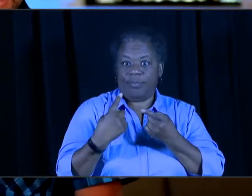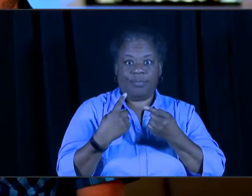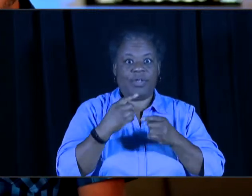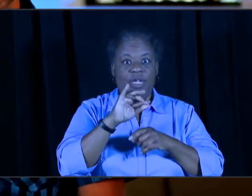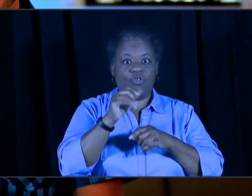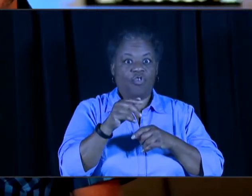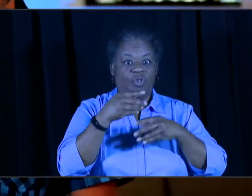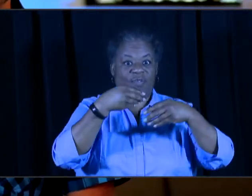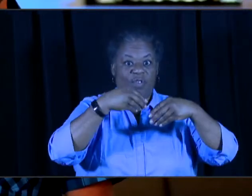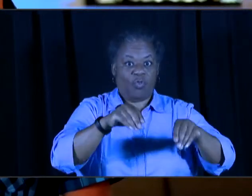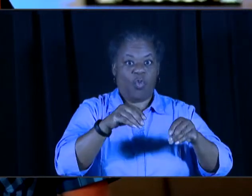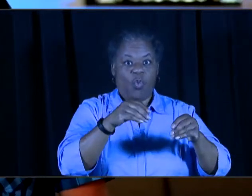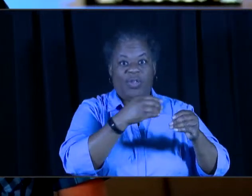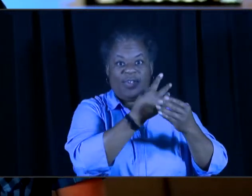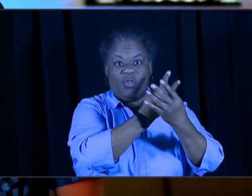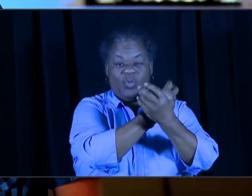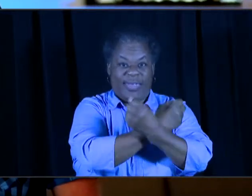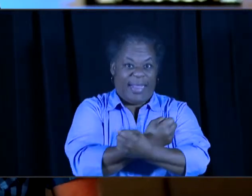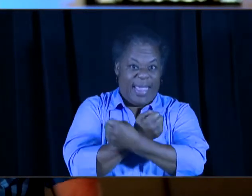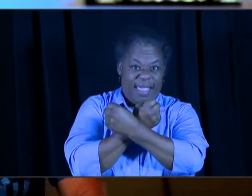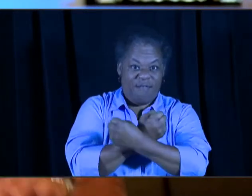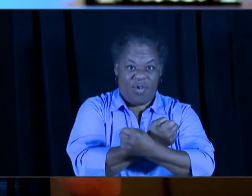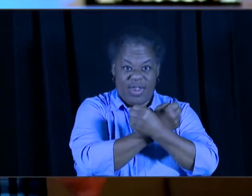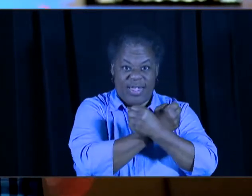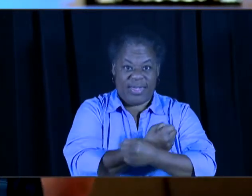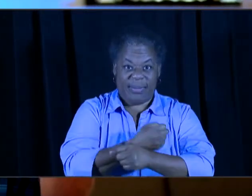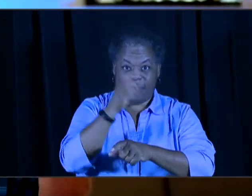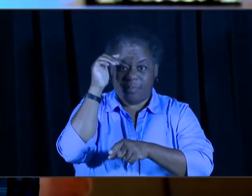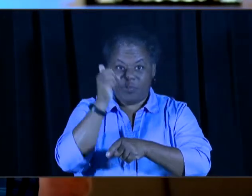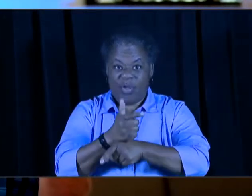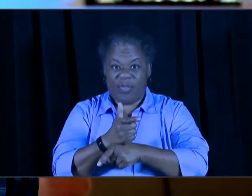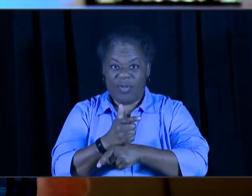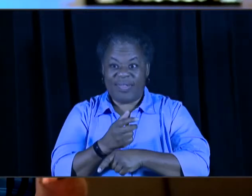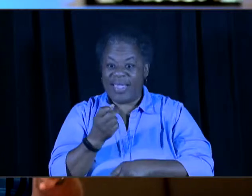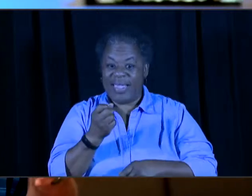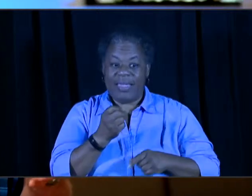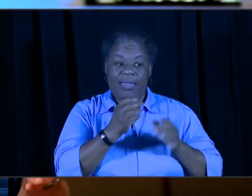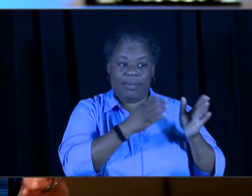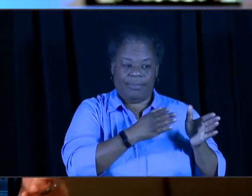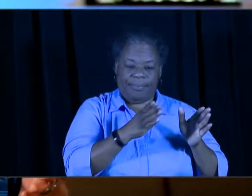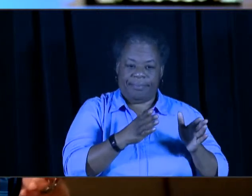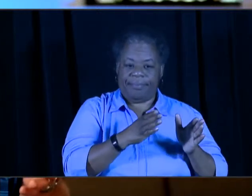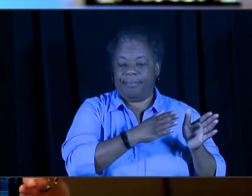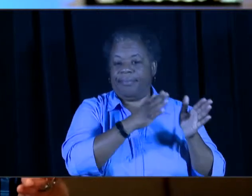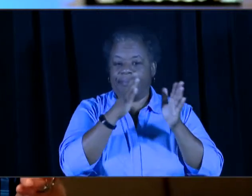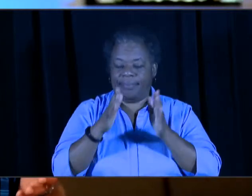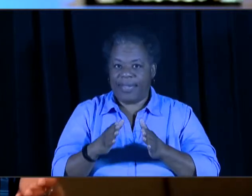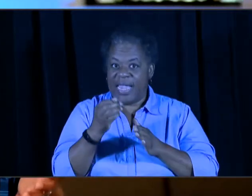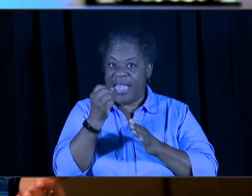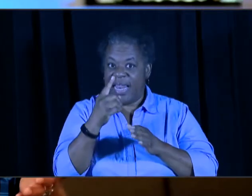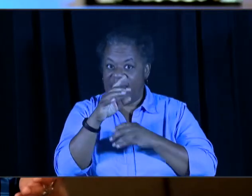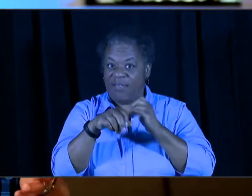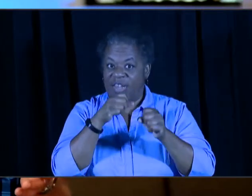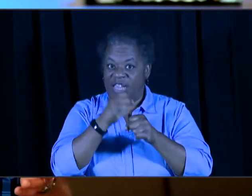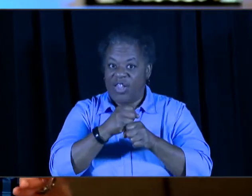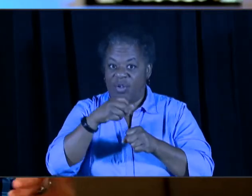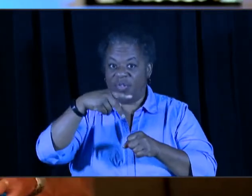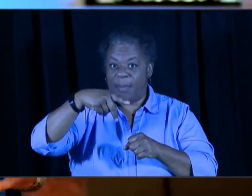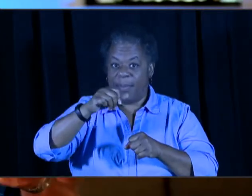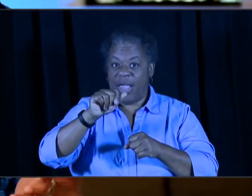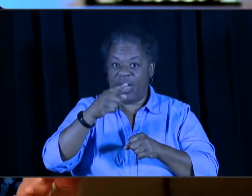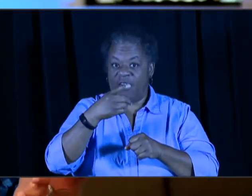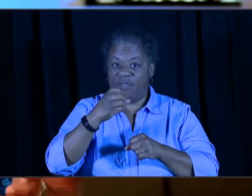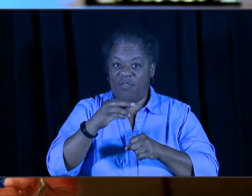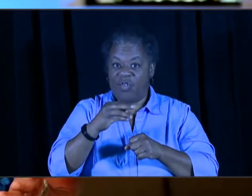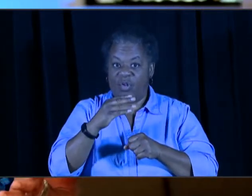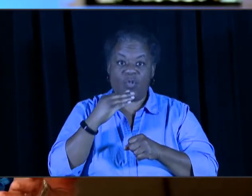into slavery by his brothers. 11 or so years in Potiphar's house as a steward, at